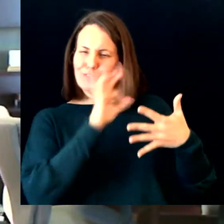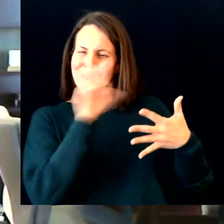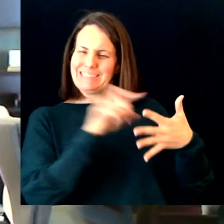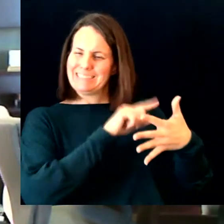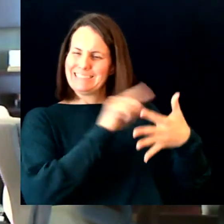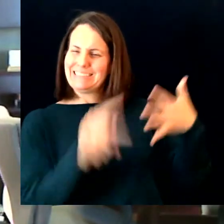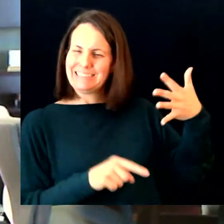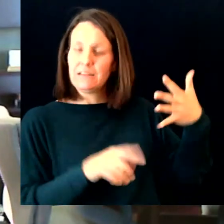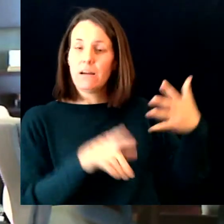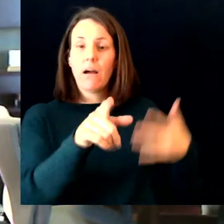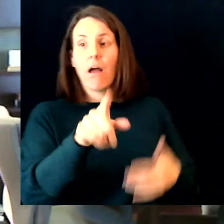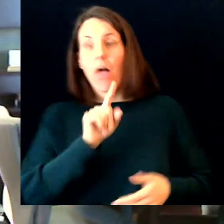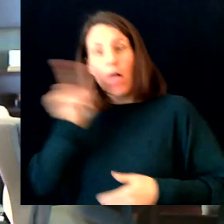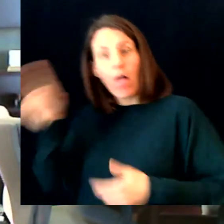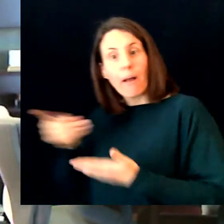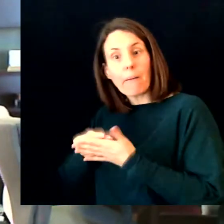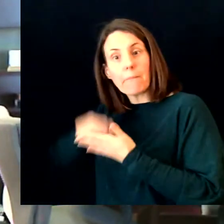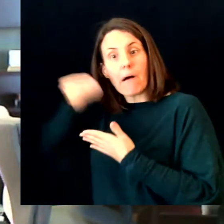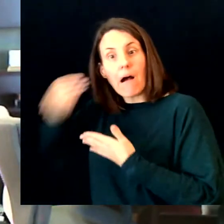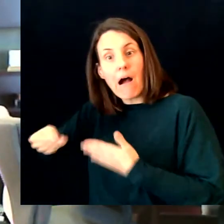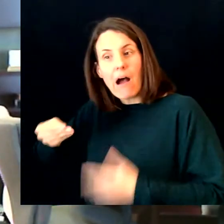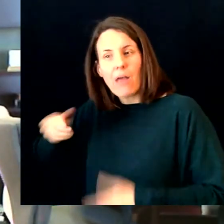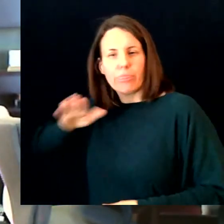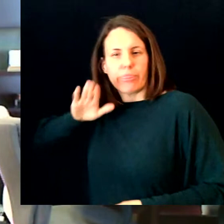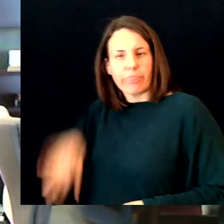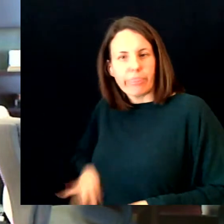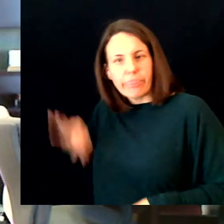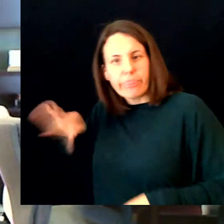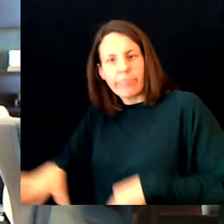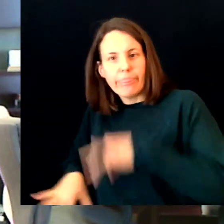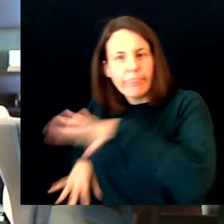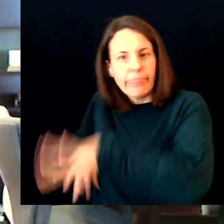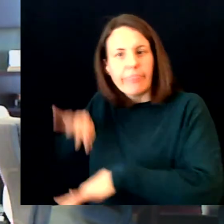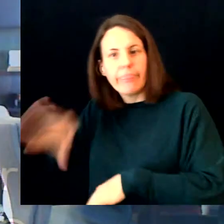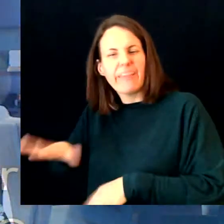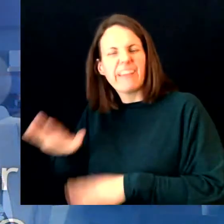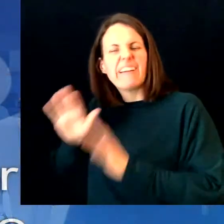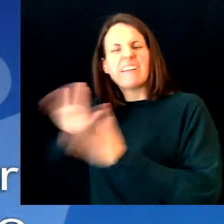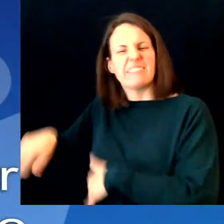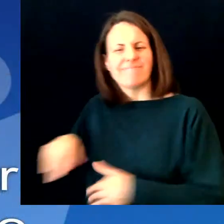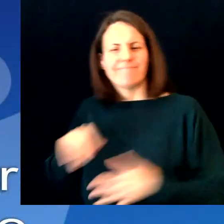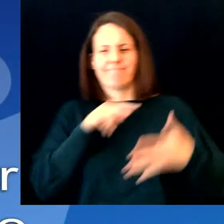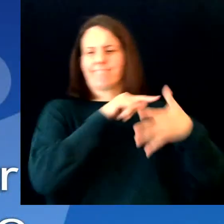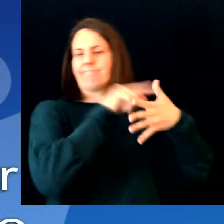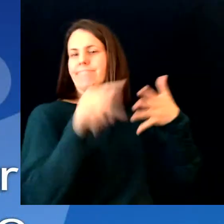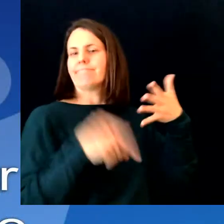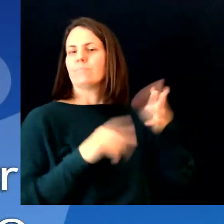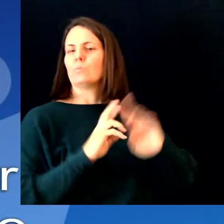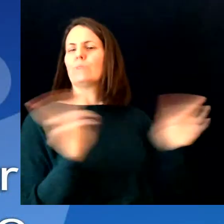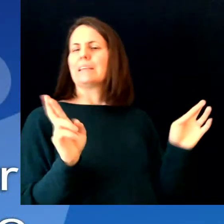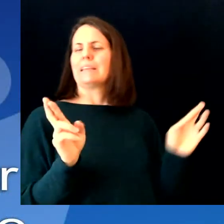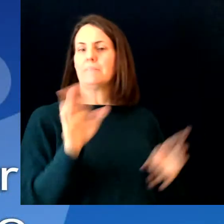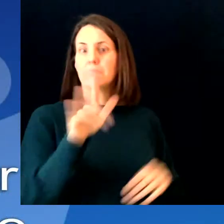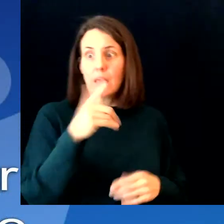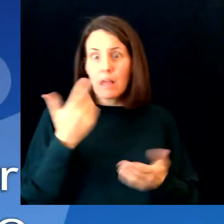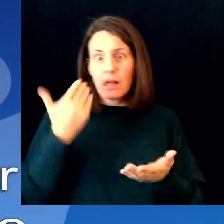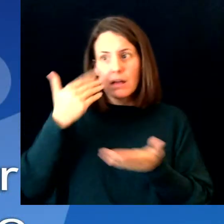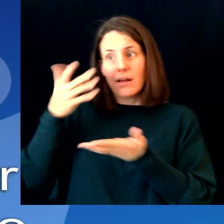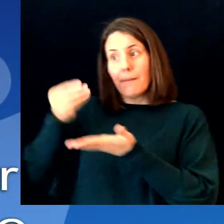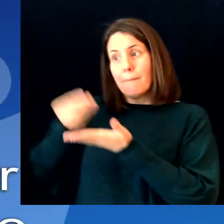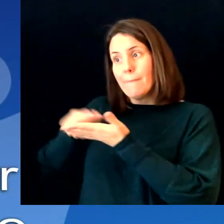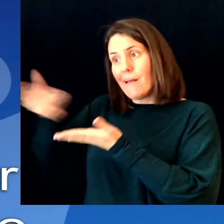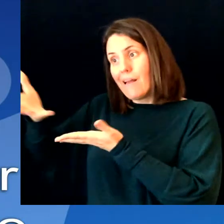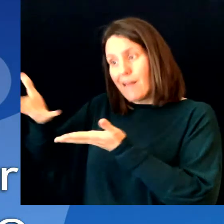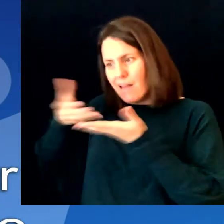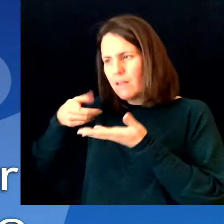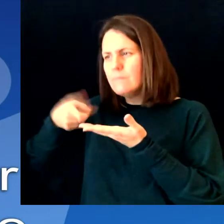resale market, but certainly appreciate the question and we will look into that. Thank you. Now to Mark Krieger from